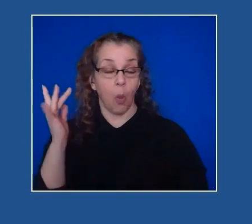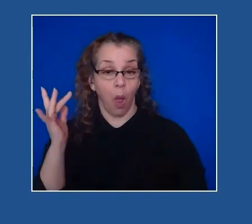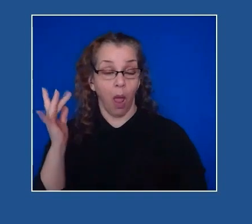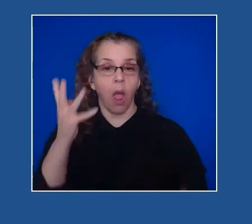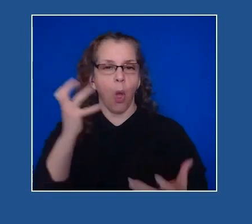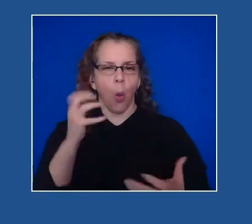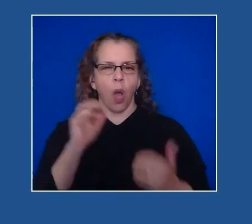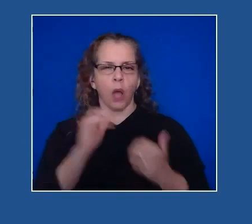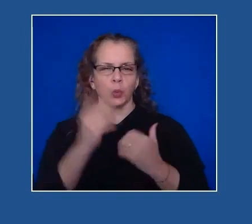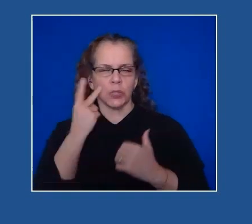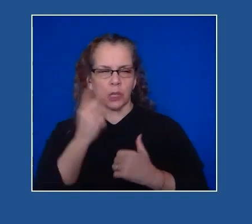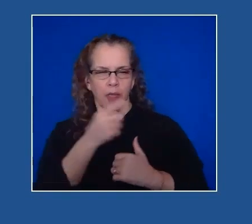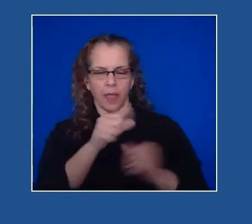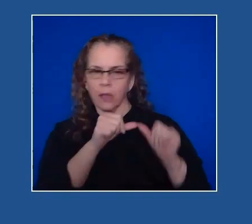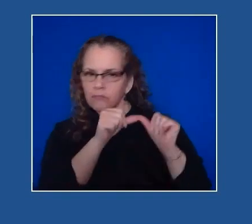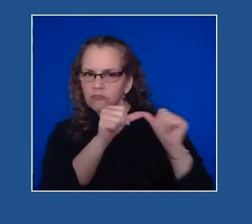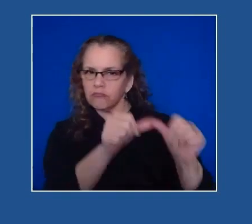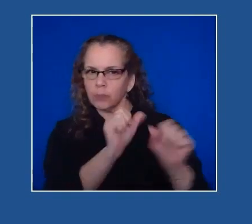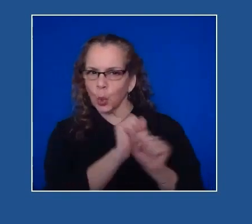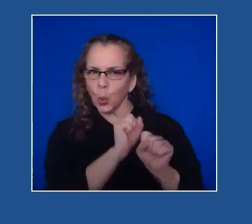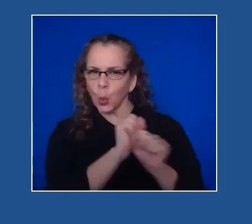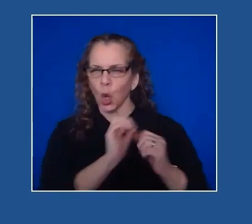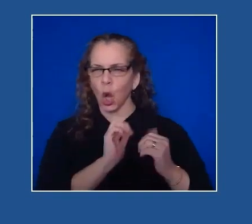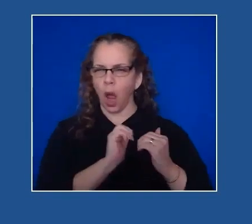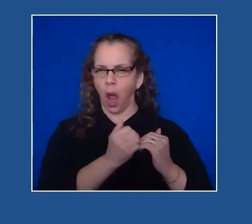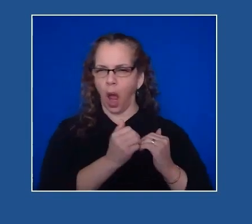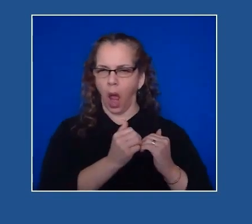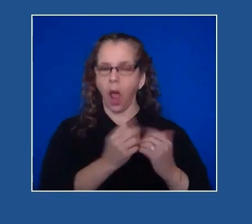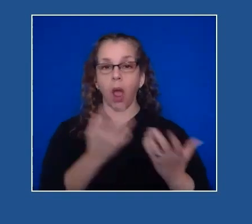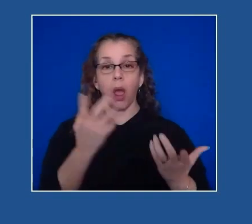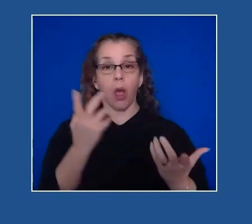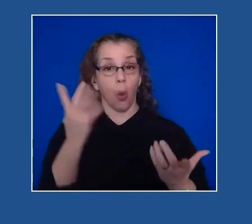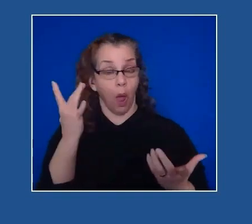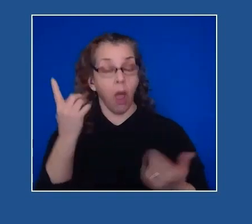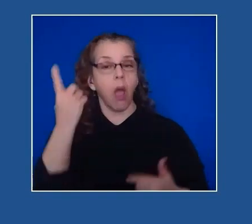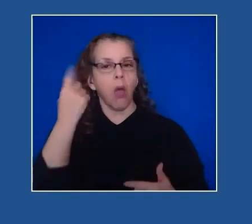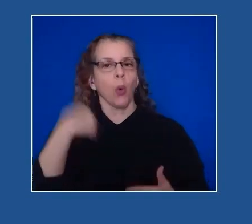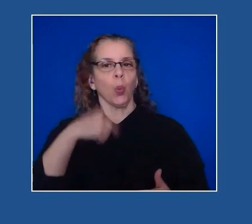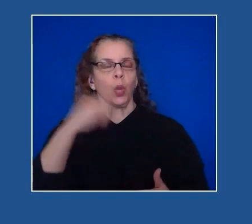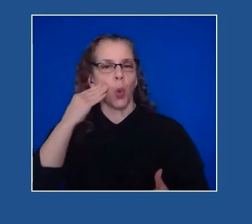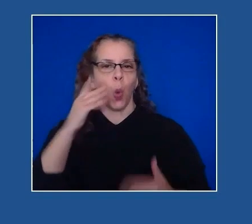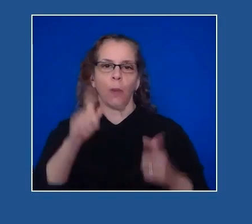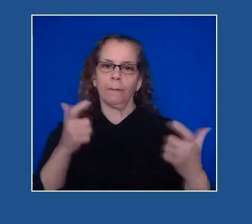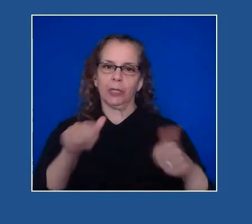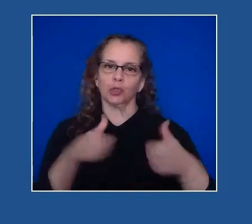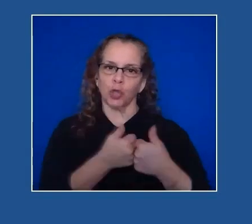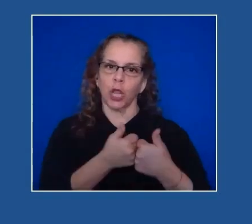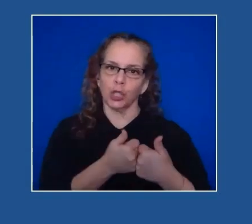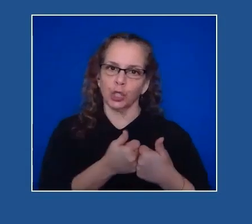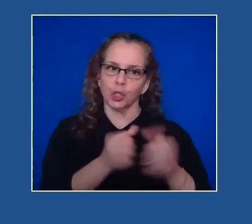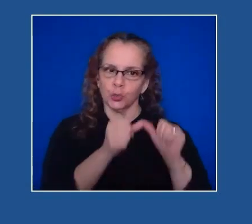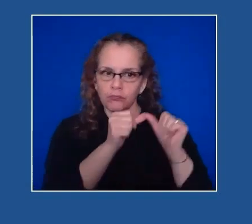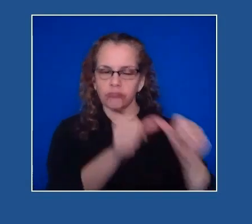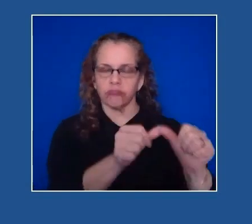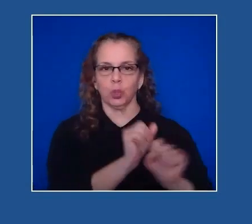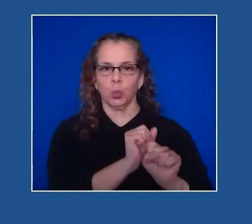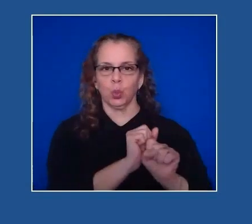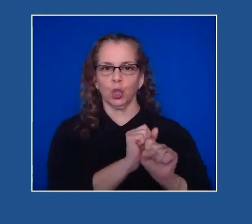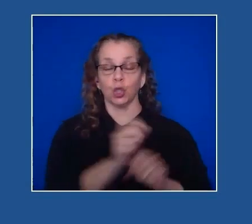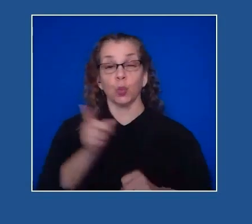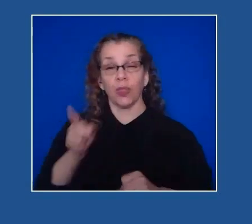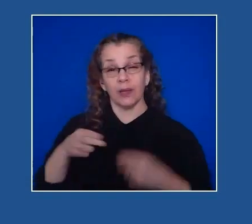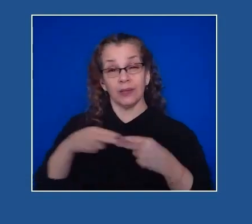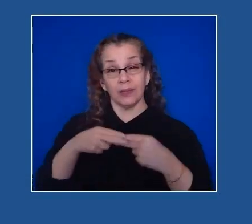their job, as we know that's one of the biggest challenge for people with BPD. So what we see in this slide is